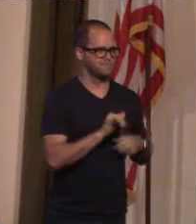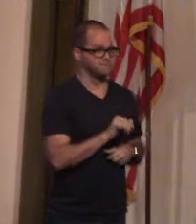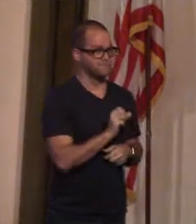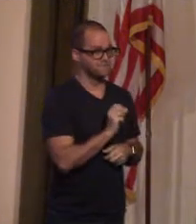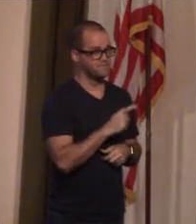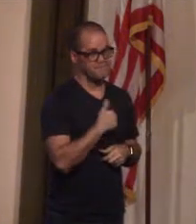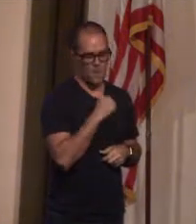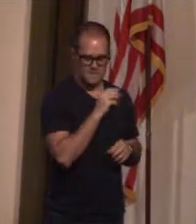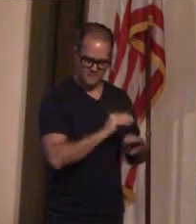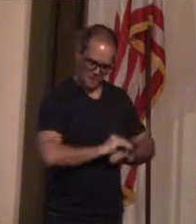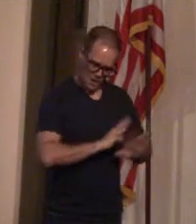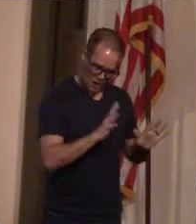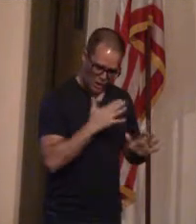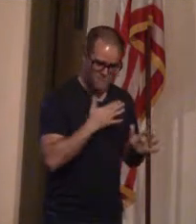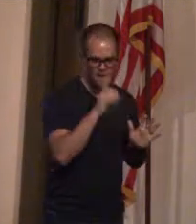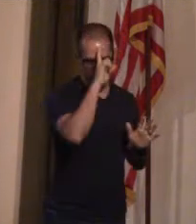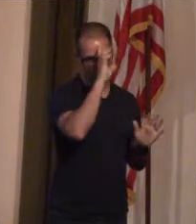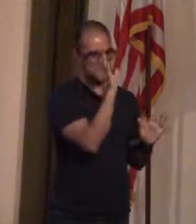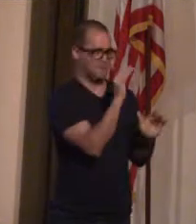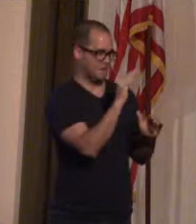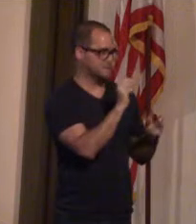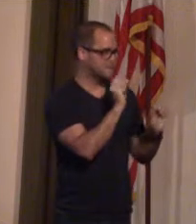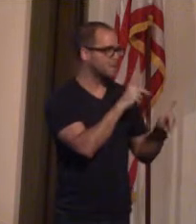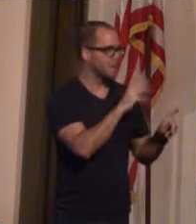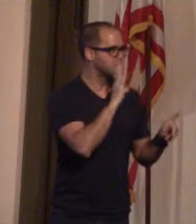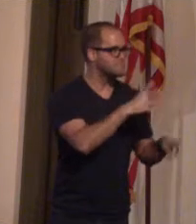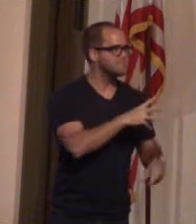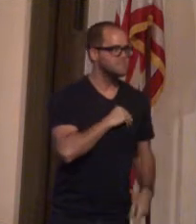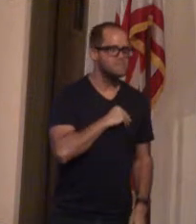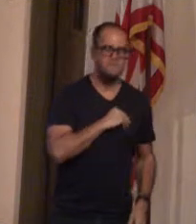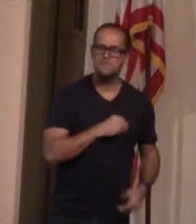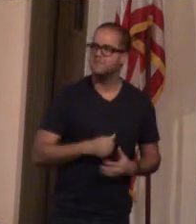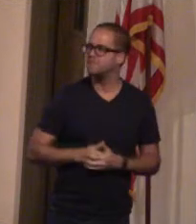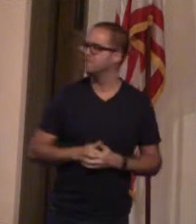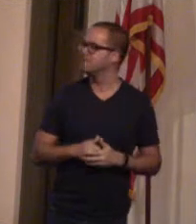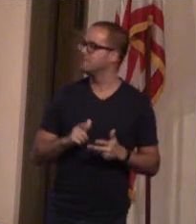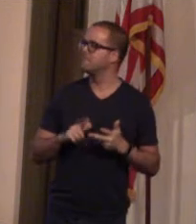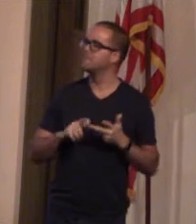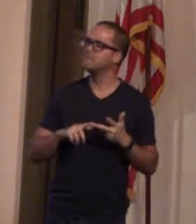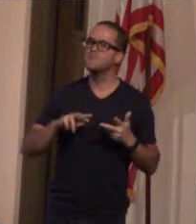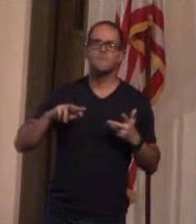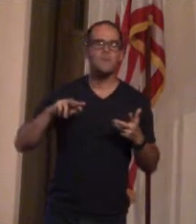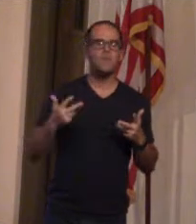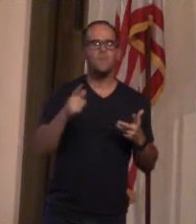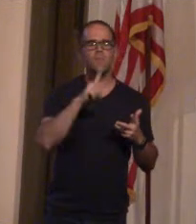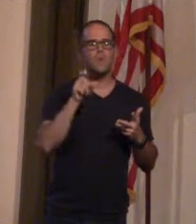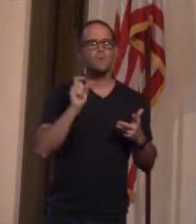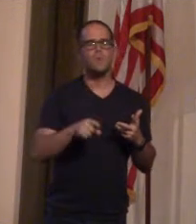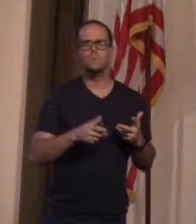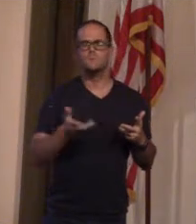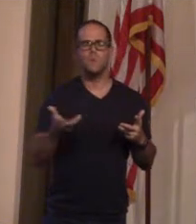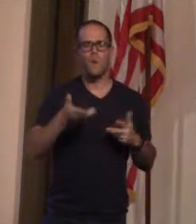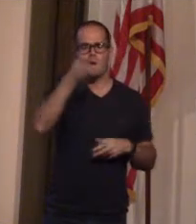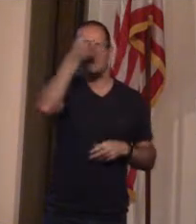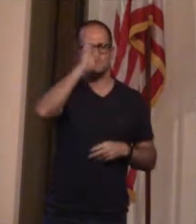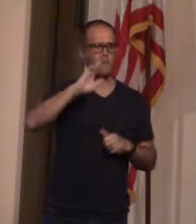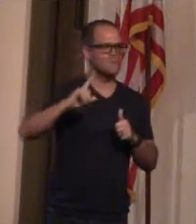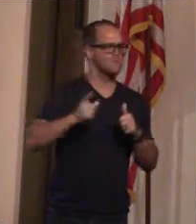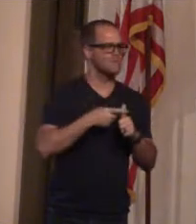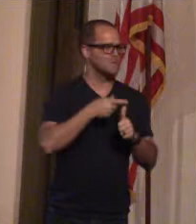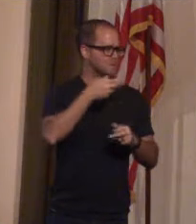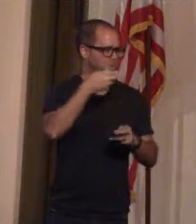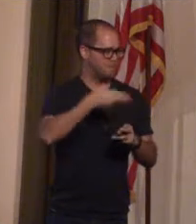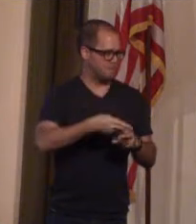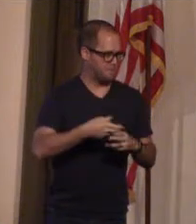12? Really? 12? How did you get 12? Well, January 2nd, February 2nd, March. I see where you're going with this. Yeah, okay. Well, I